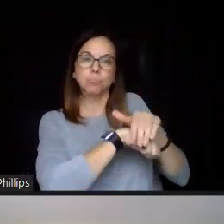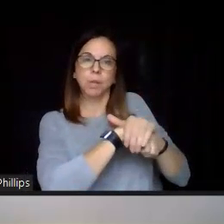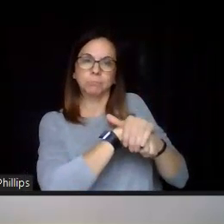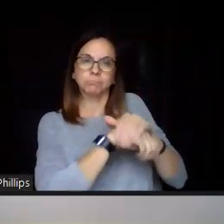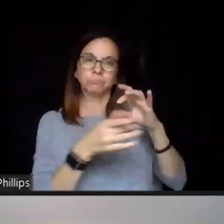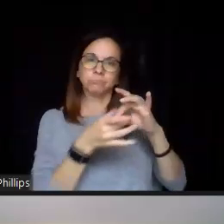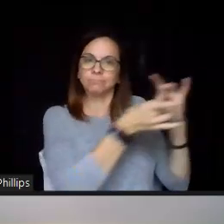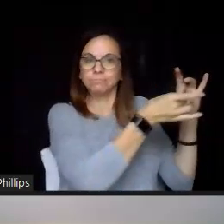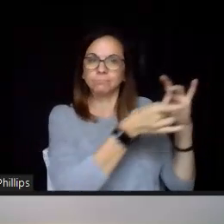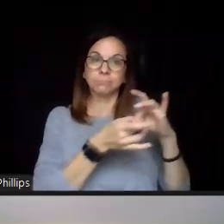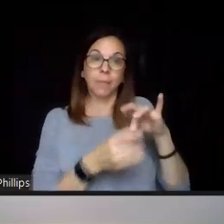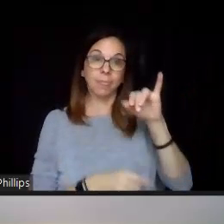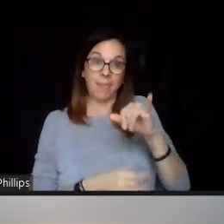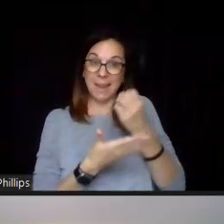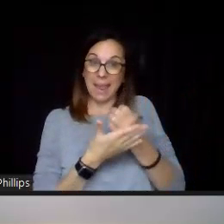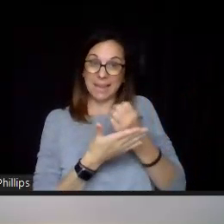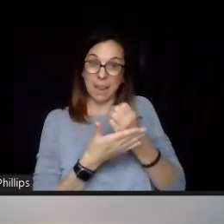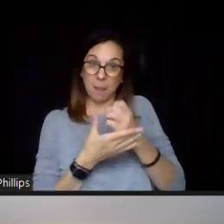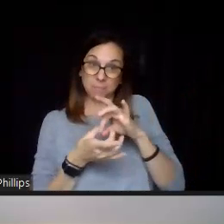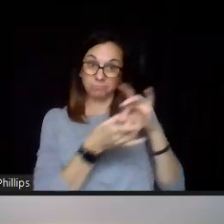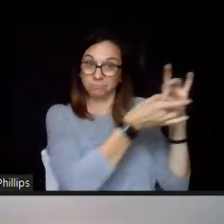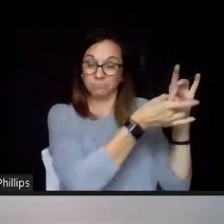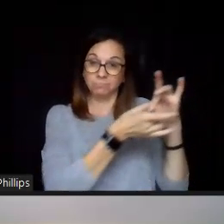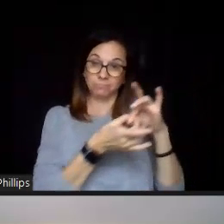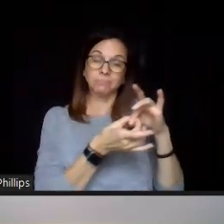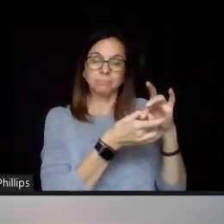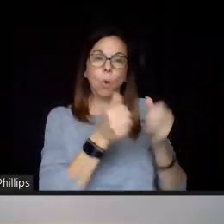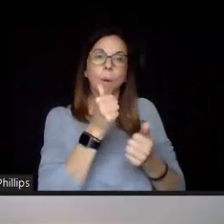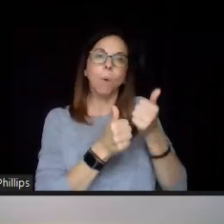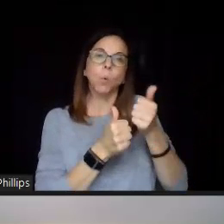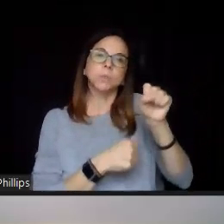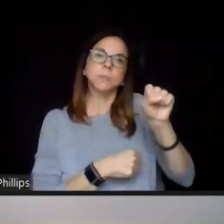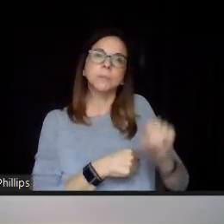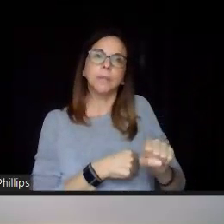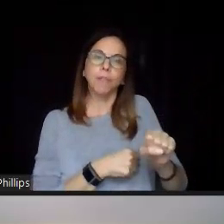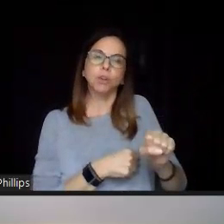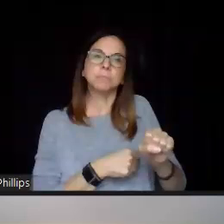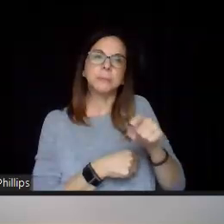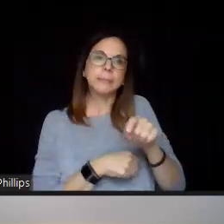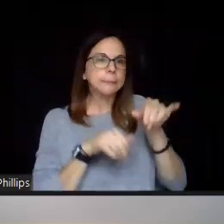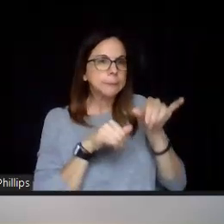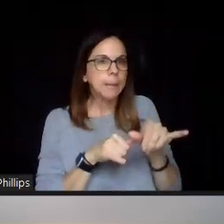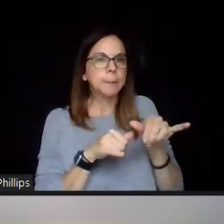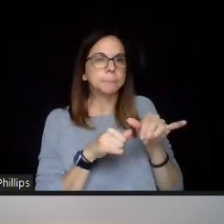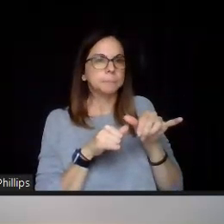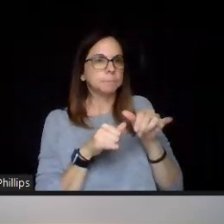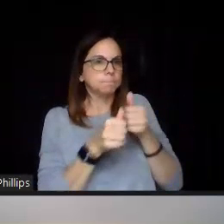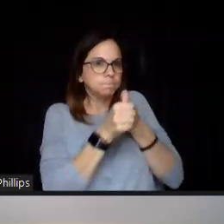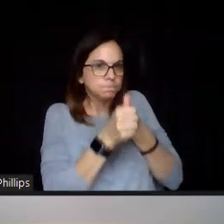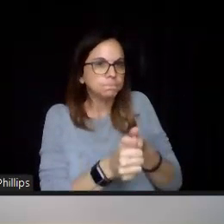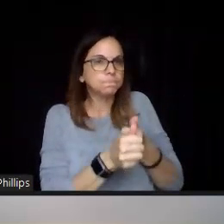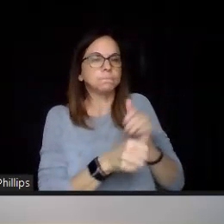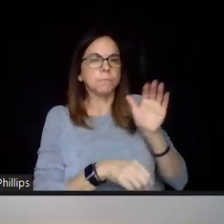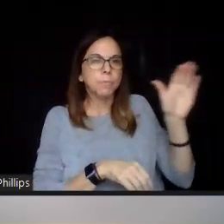so because of those economic ties, most Southerners stayed very closely aligned with